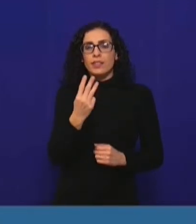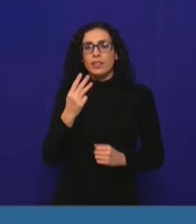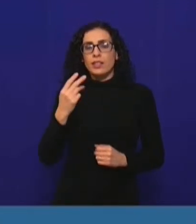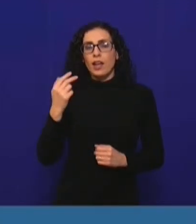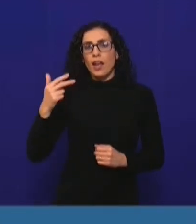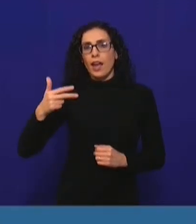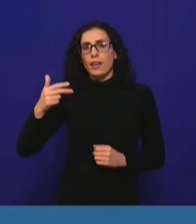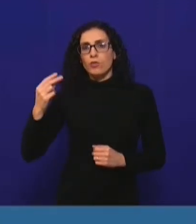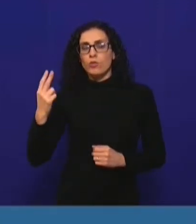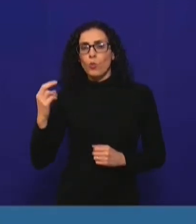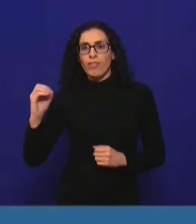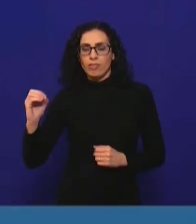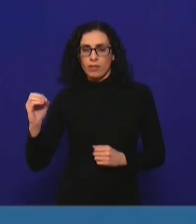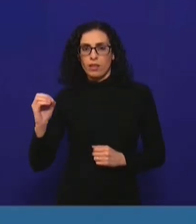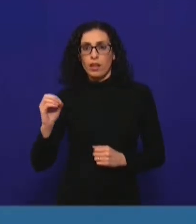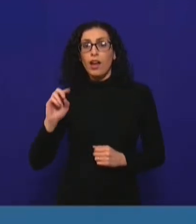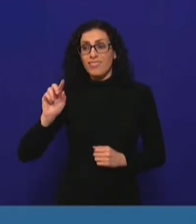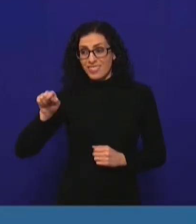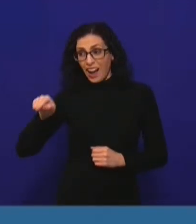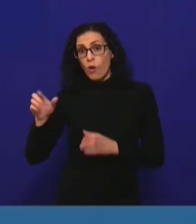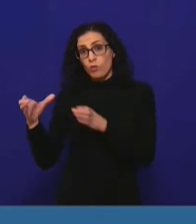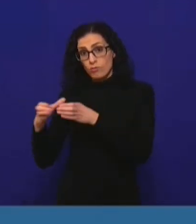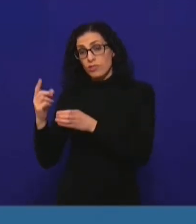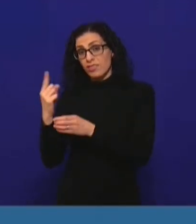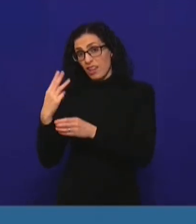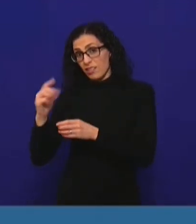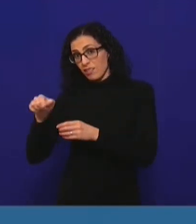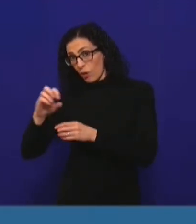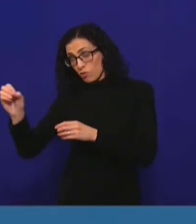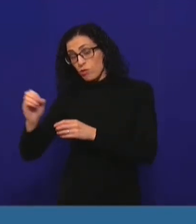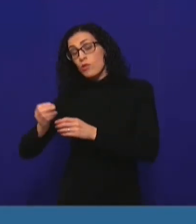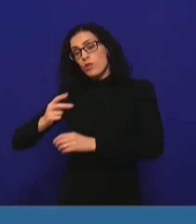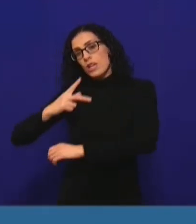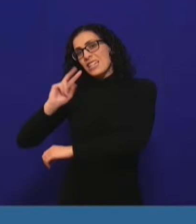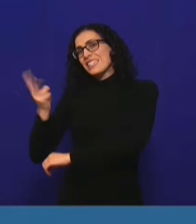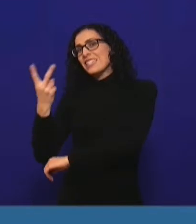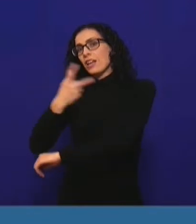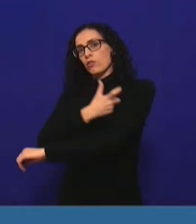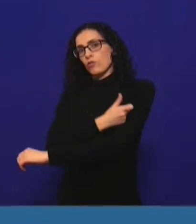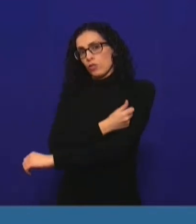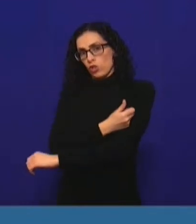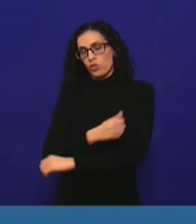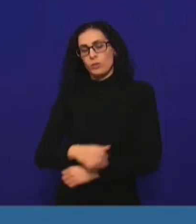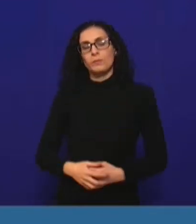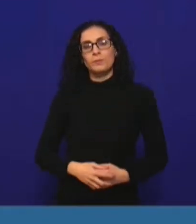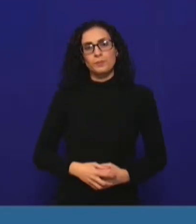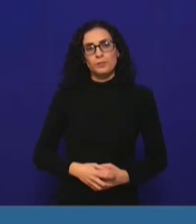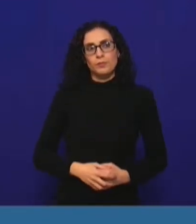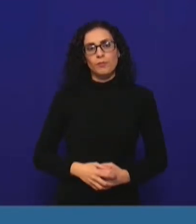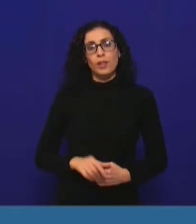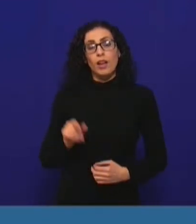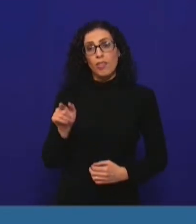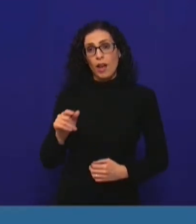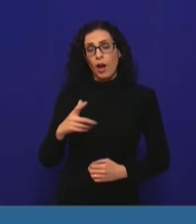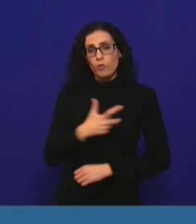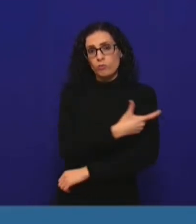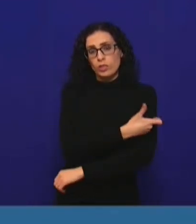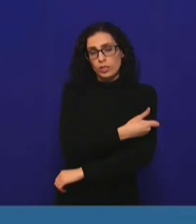13,820 li diġà tajnihom bħala second doses ukoll. Fakkarkom li dawn huma